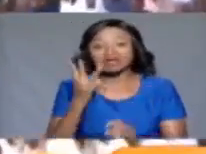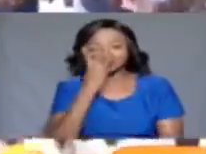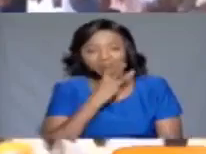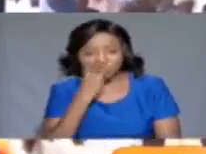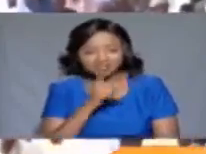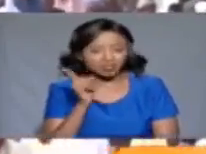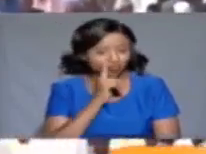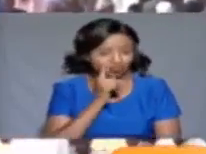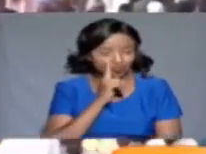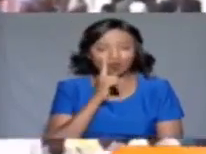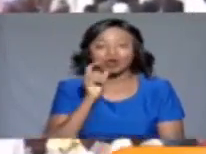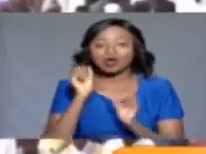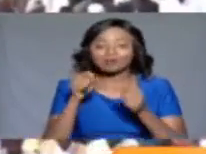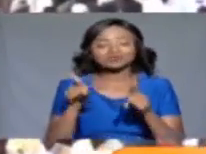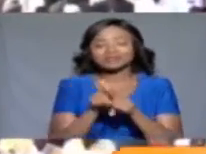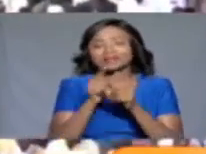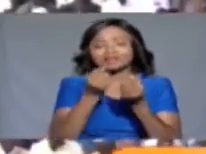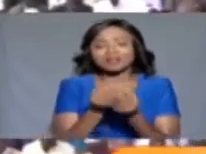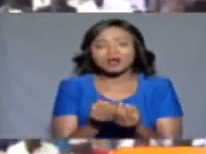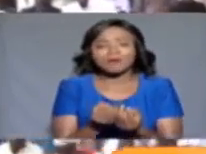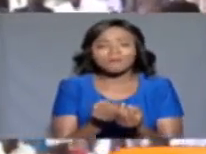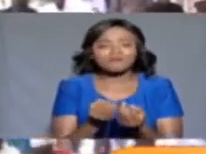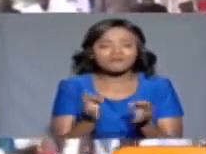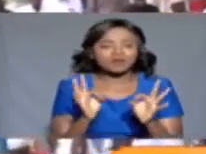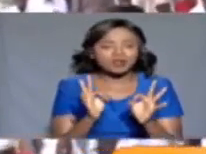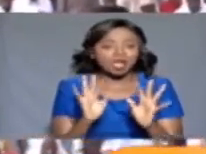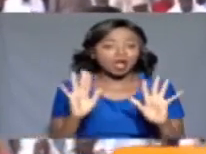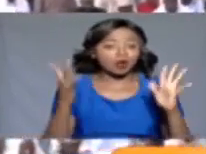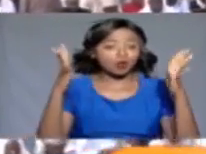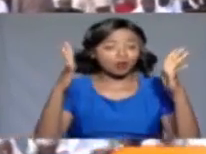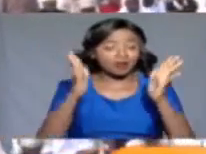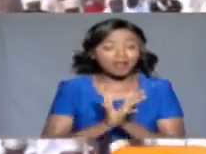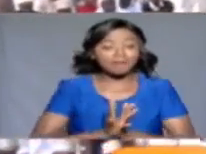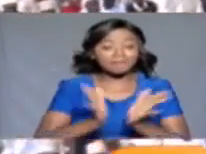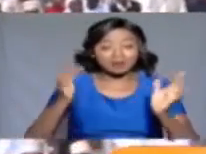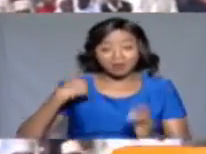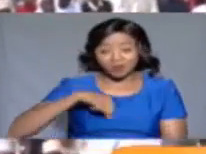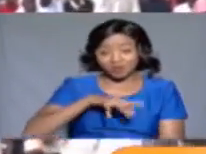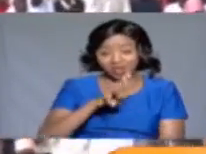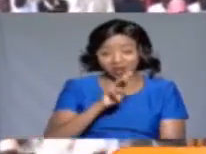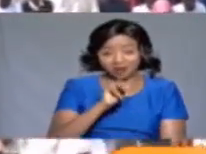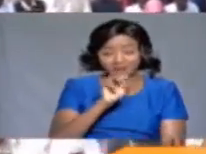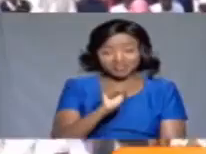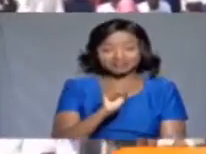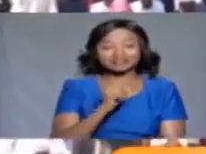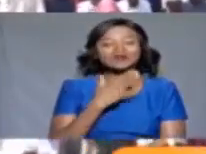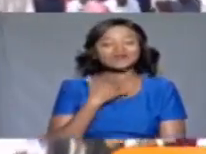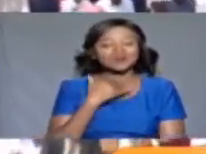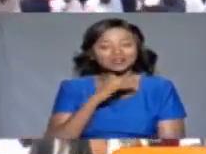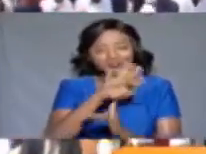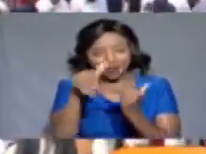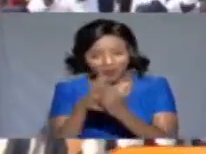has also been declared as a national public holiday. And we here at the Royal Media Services